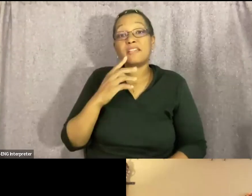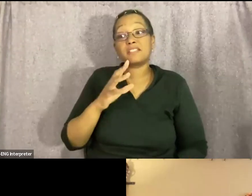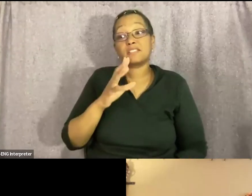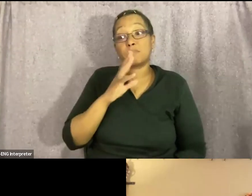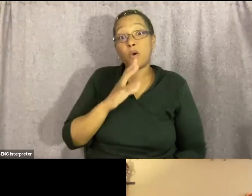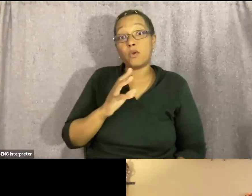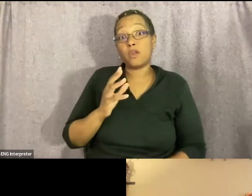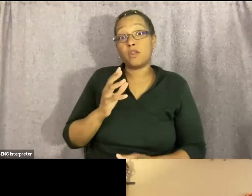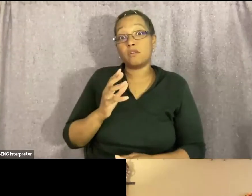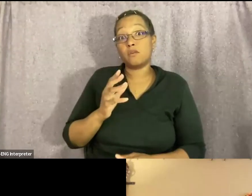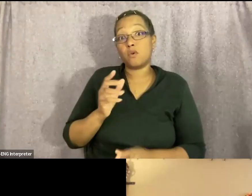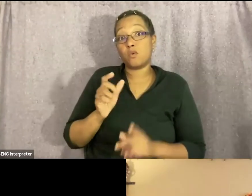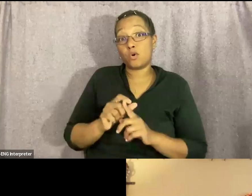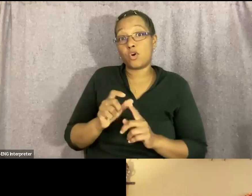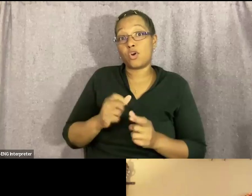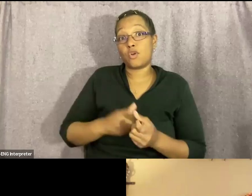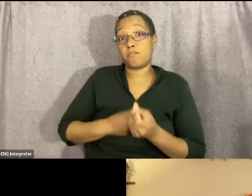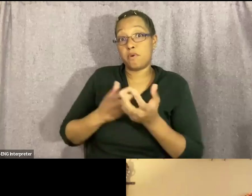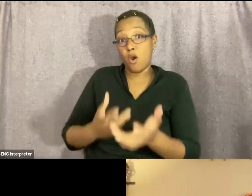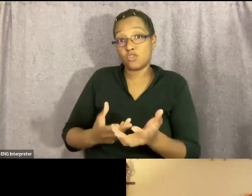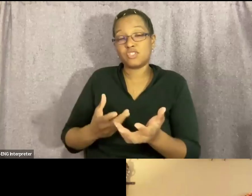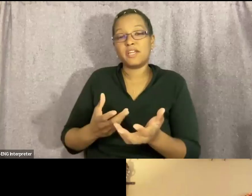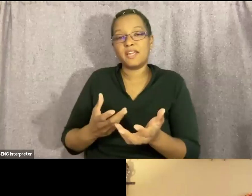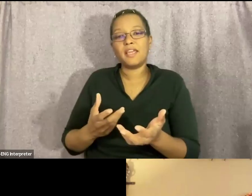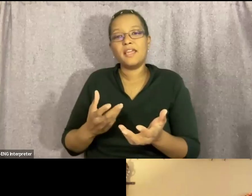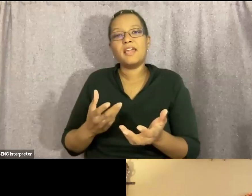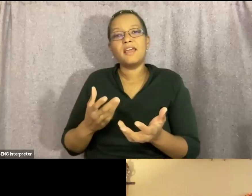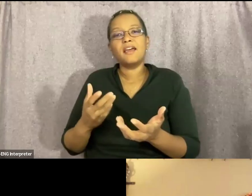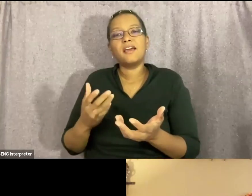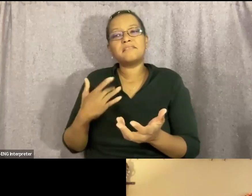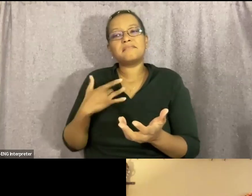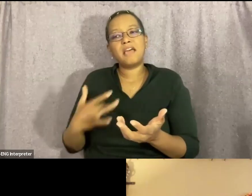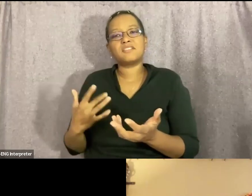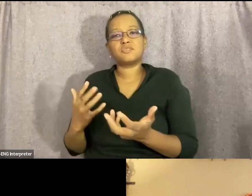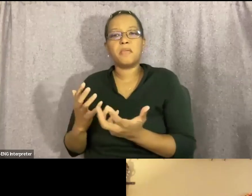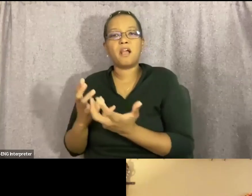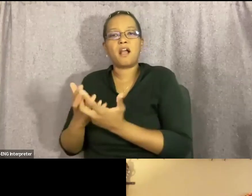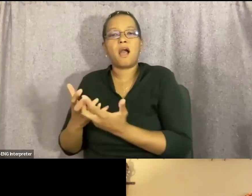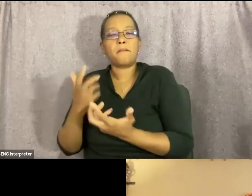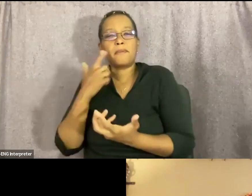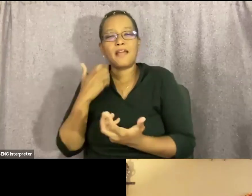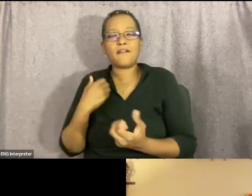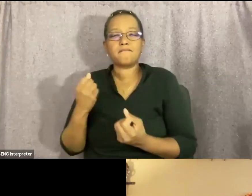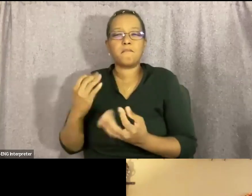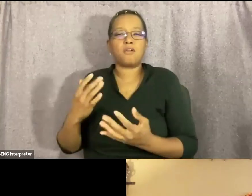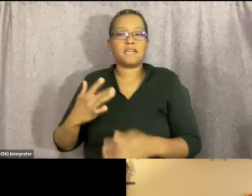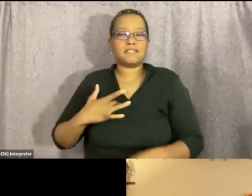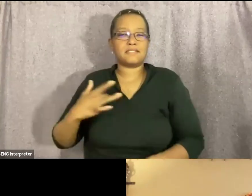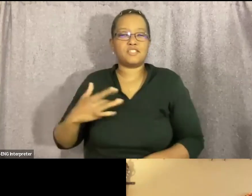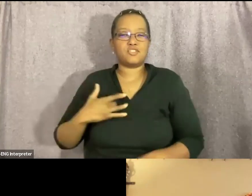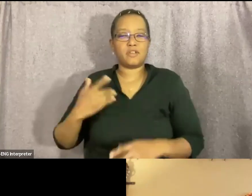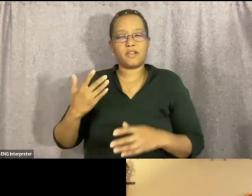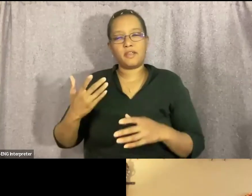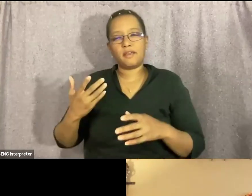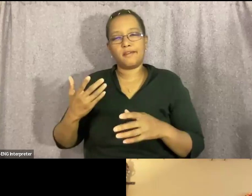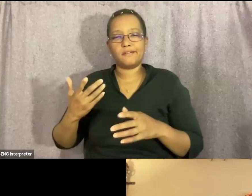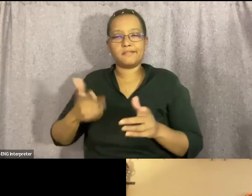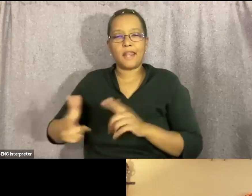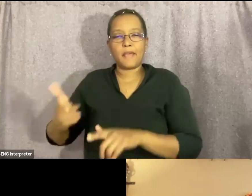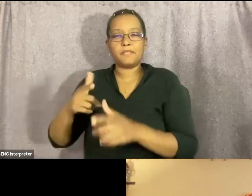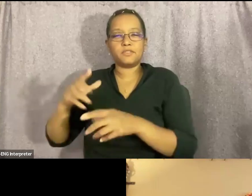yeah, that's all I want to kind of get that. That's kind of the foundation of every zine workshop I do, is like anybody can make a